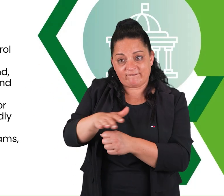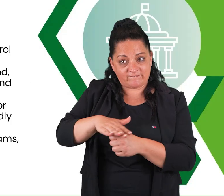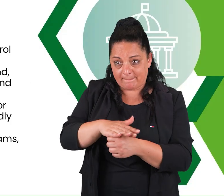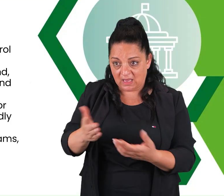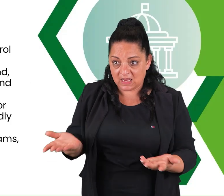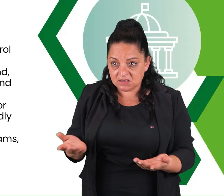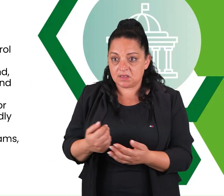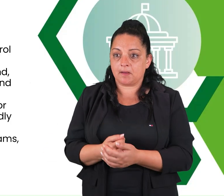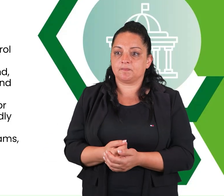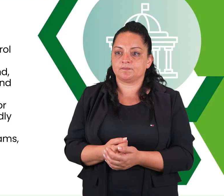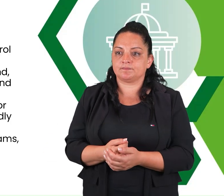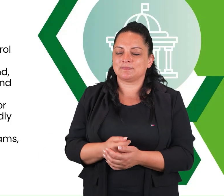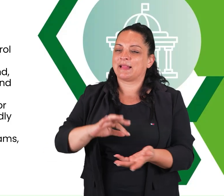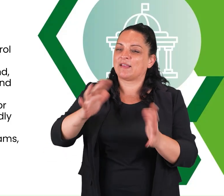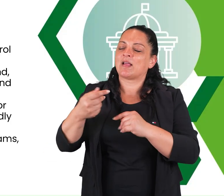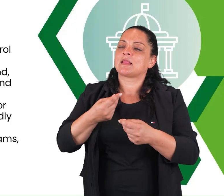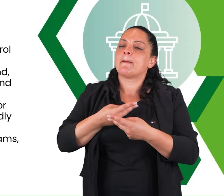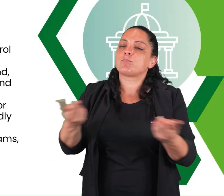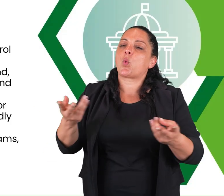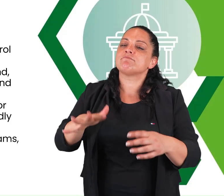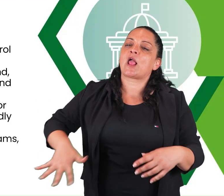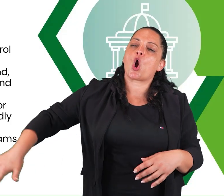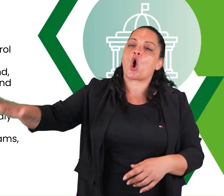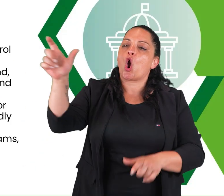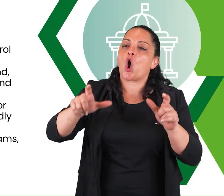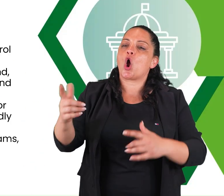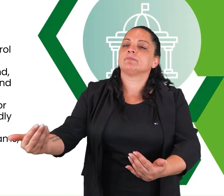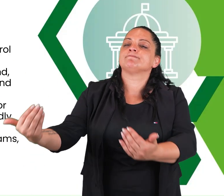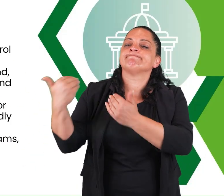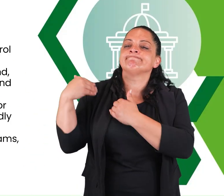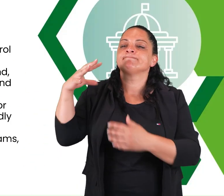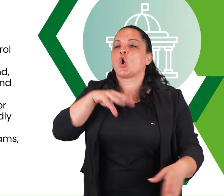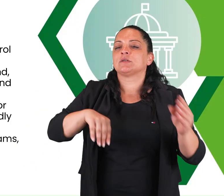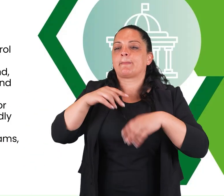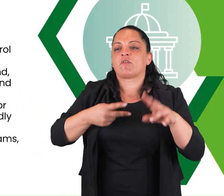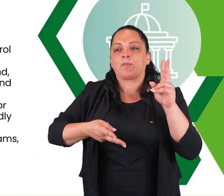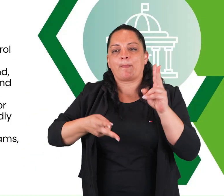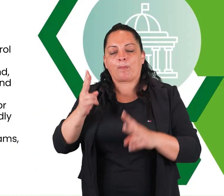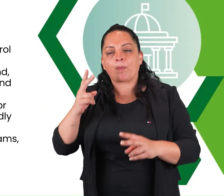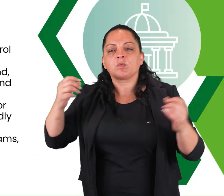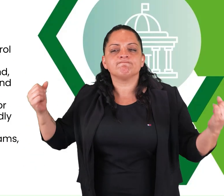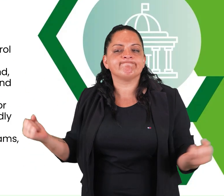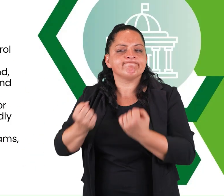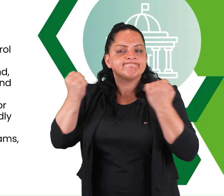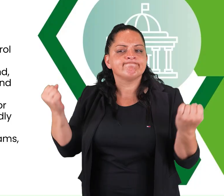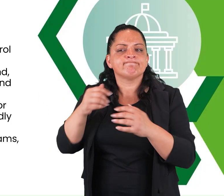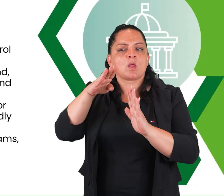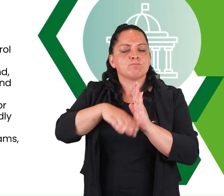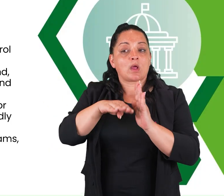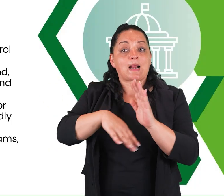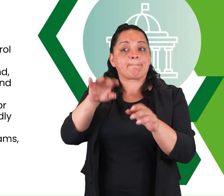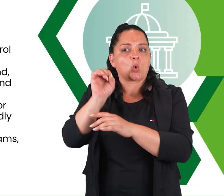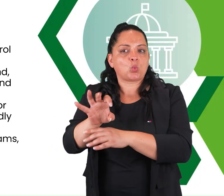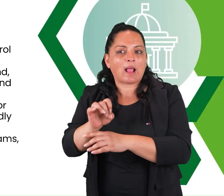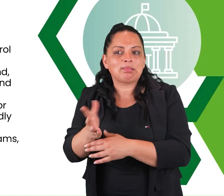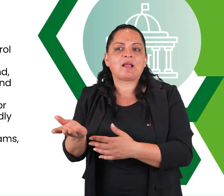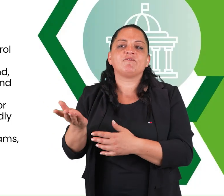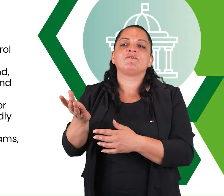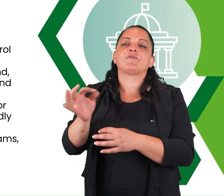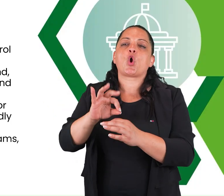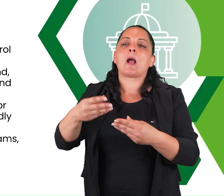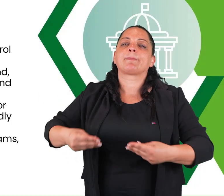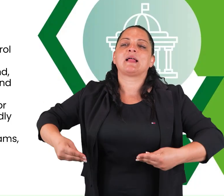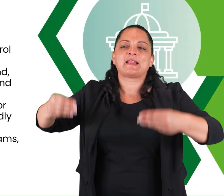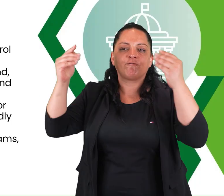households. They can raise public awareness by launching campaigns, educational programs,